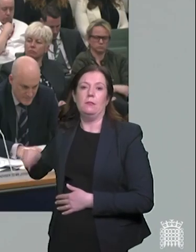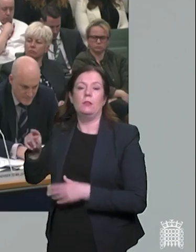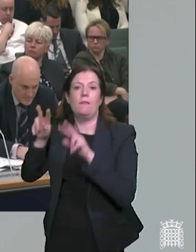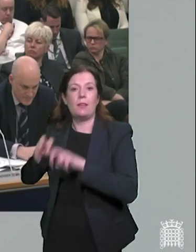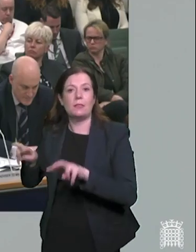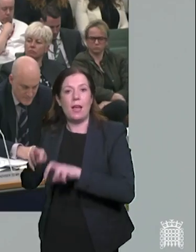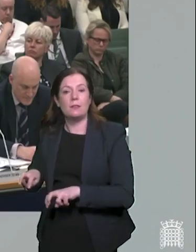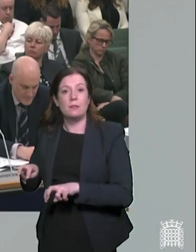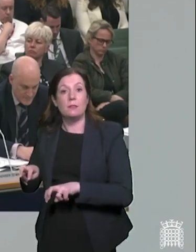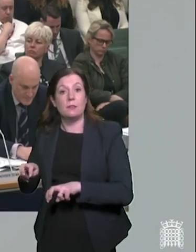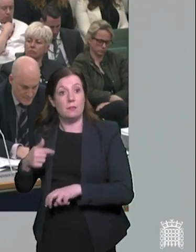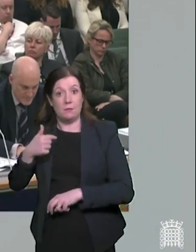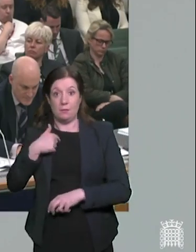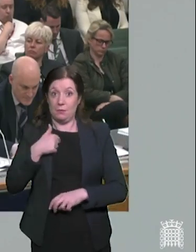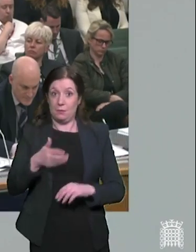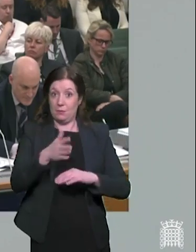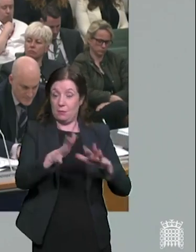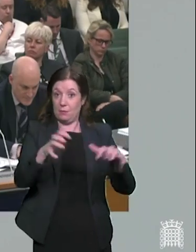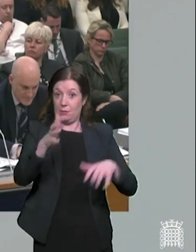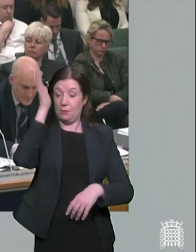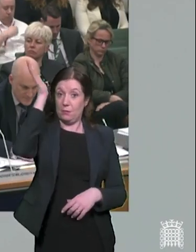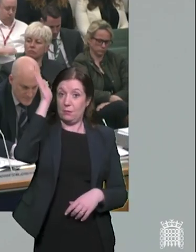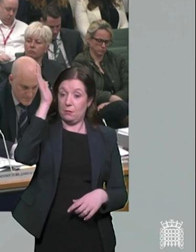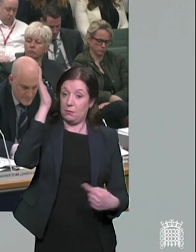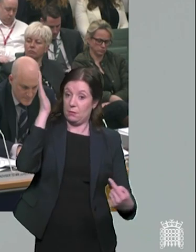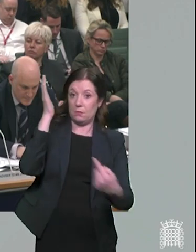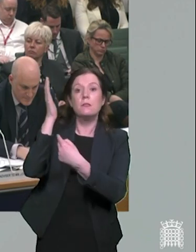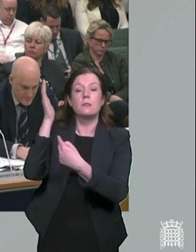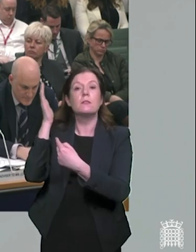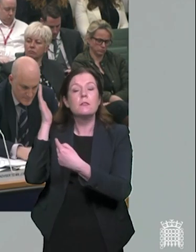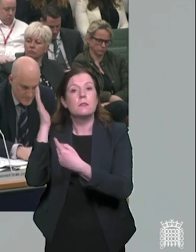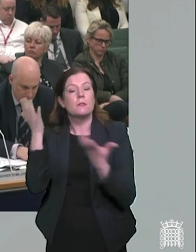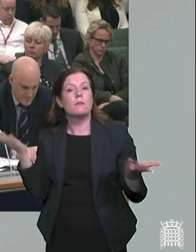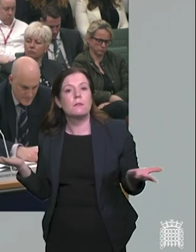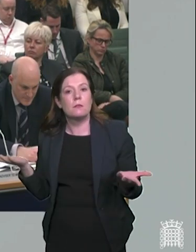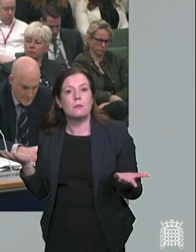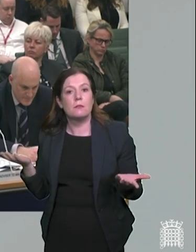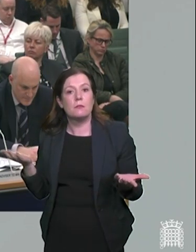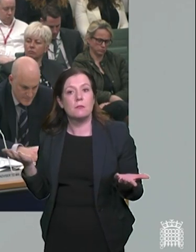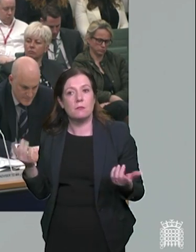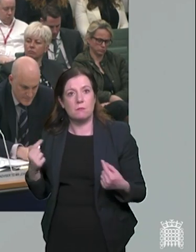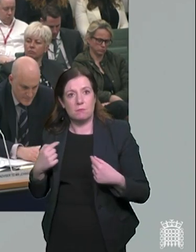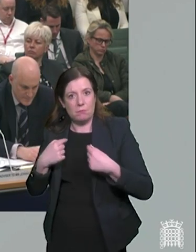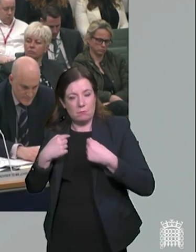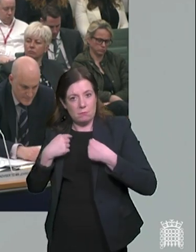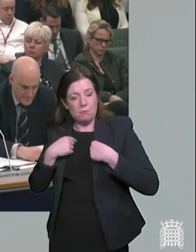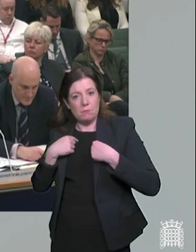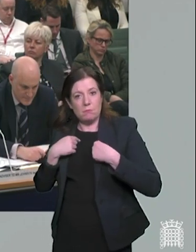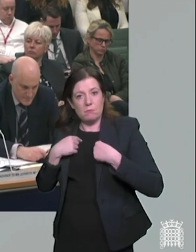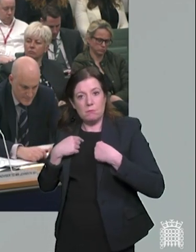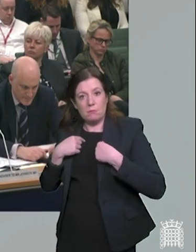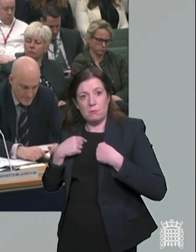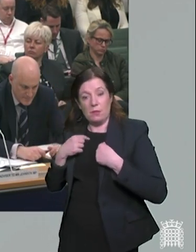of the House, my statement, it should be seen for the purposes of the business of the House, that statement should be seen